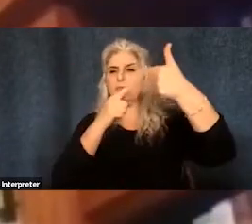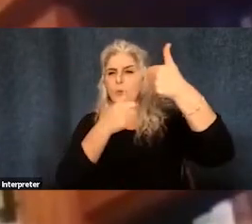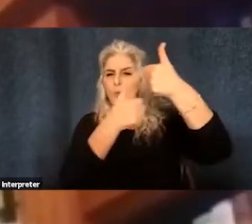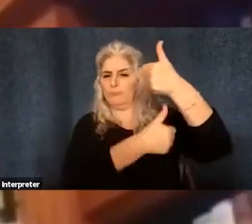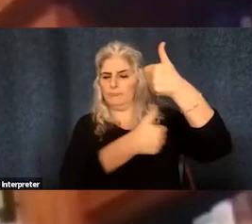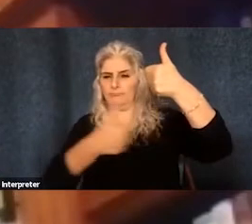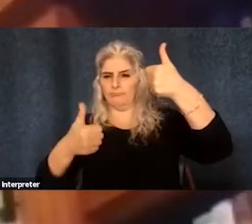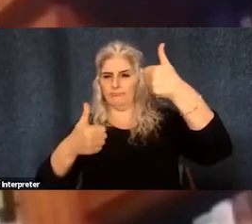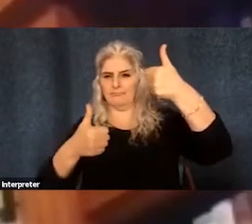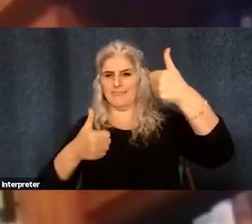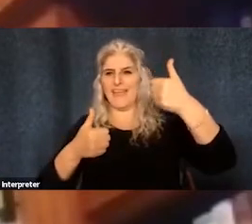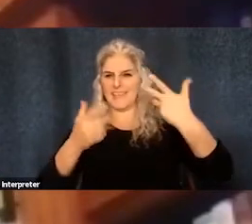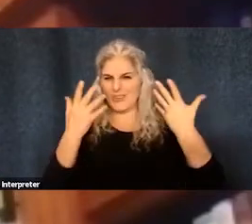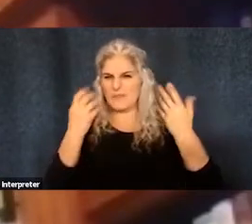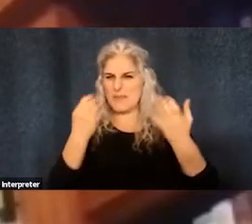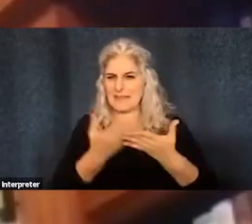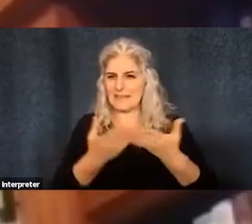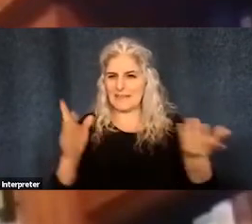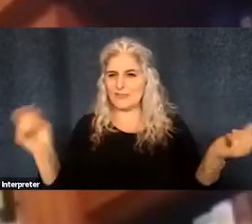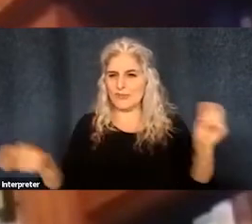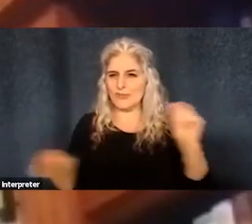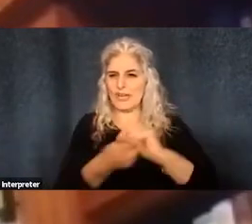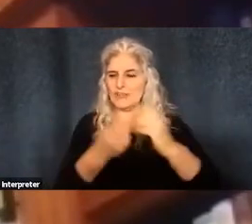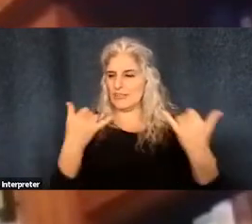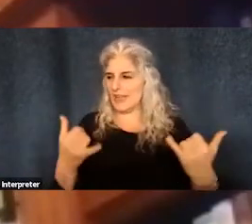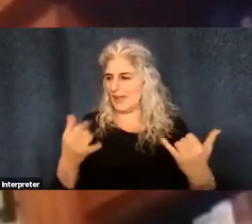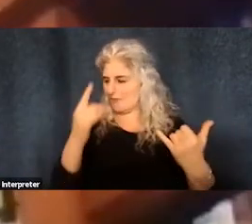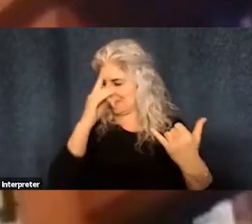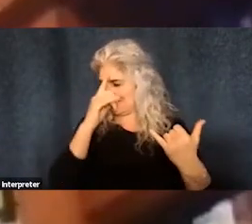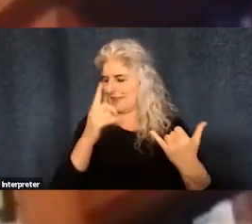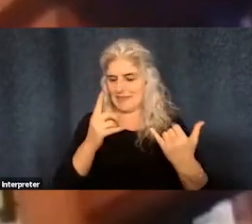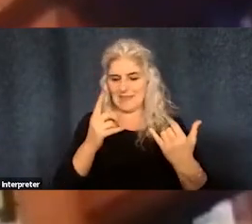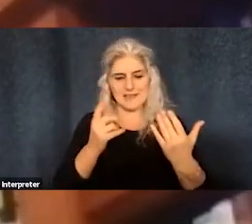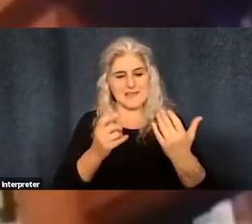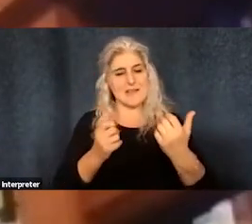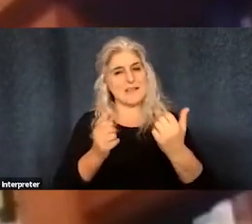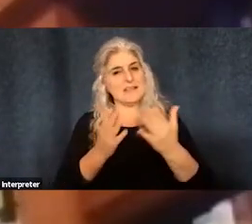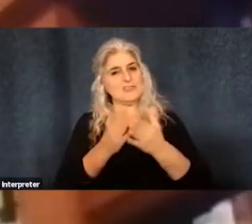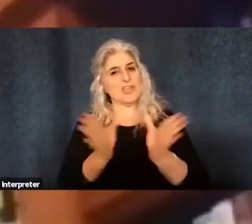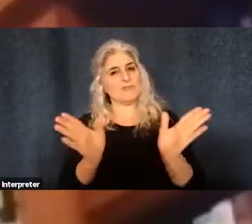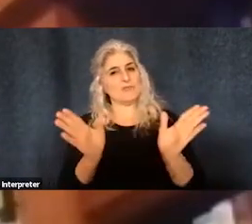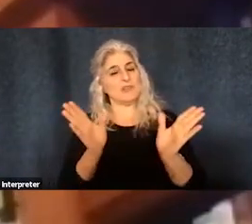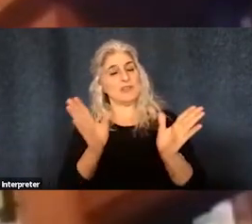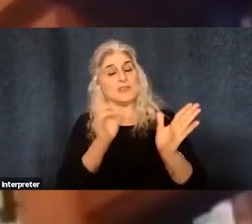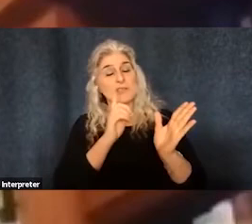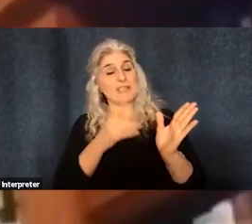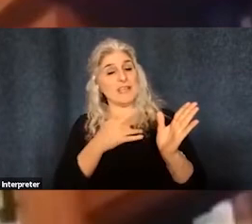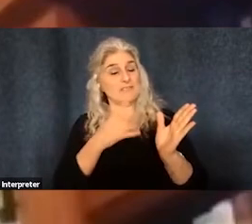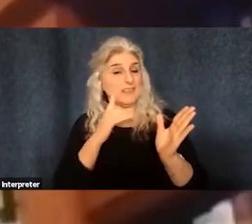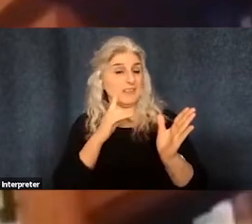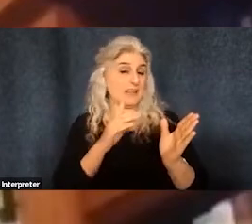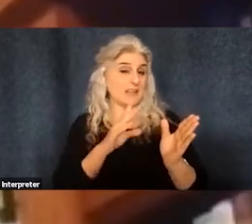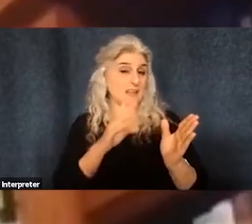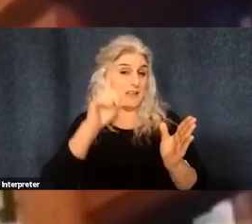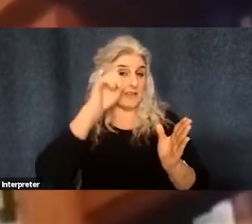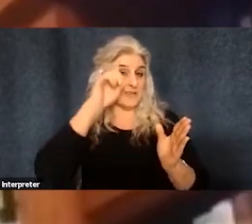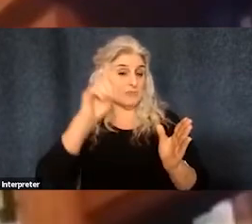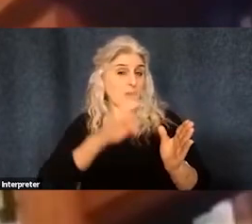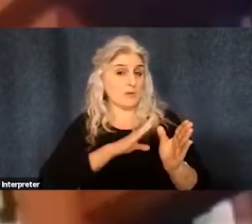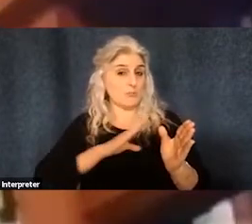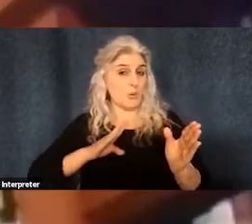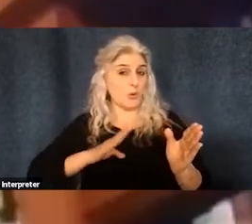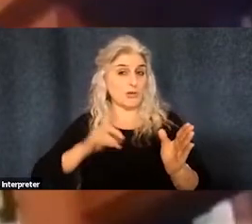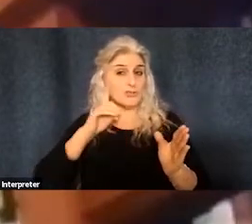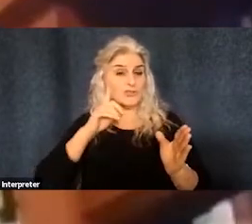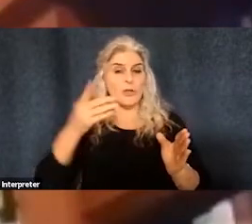happening, because I do think our leaders have risen to the occasion for the most part. And if not, smart boards put in the right leaders. And,